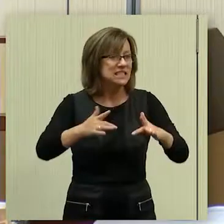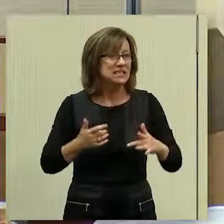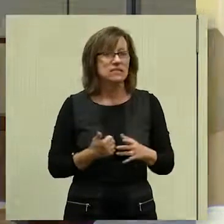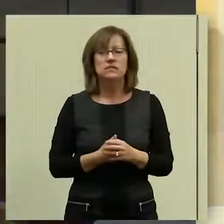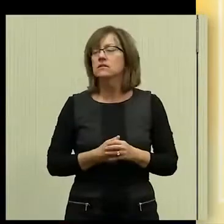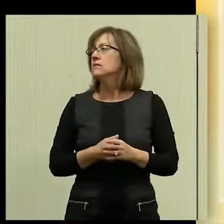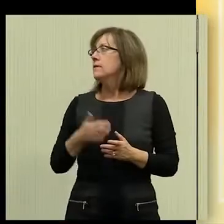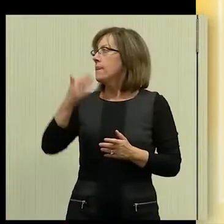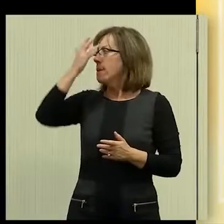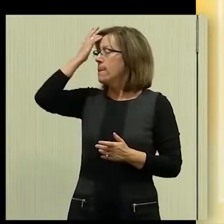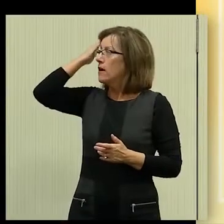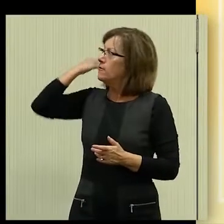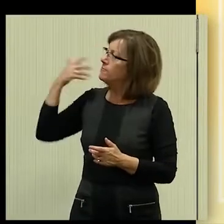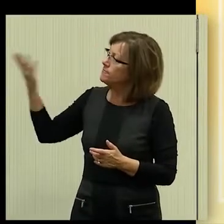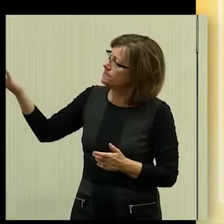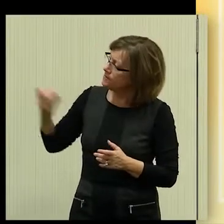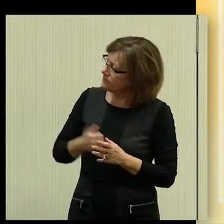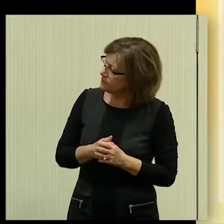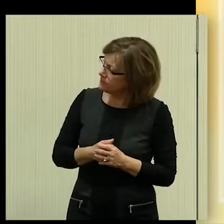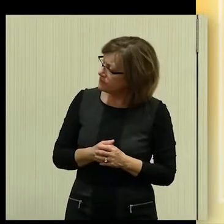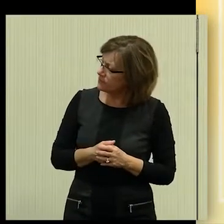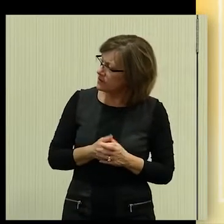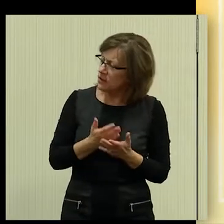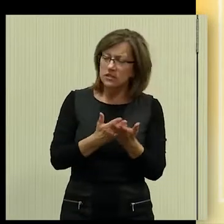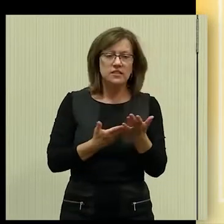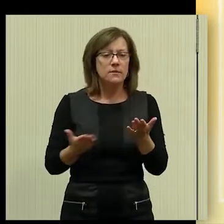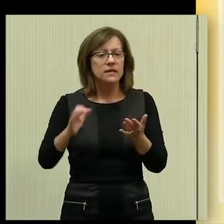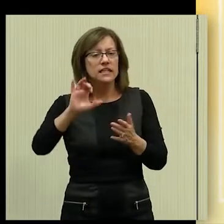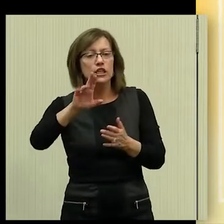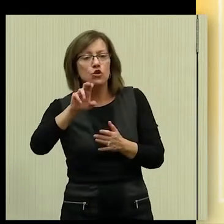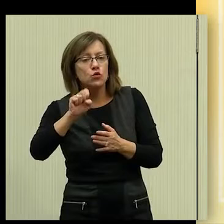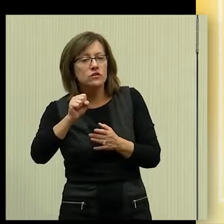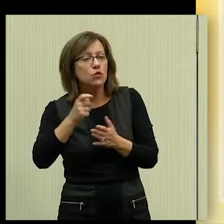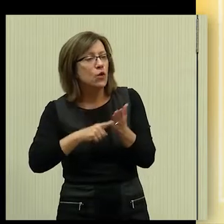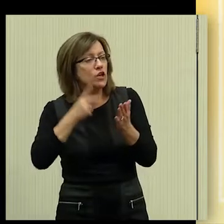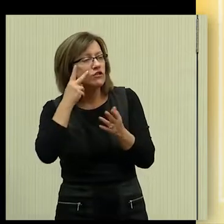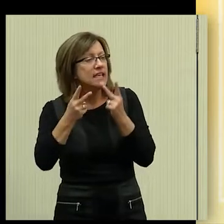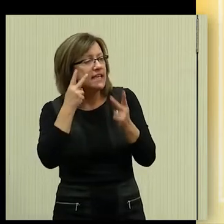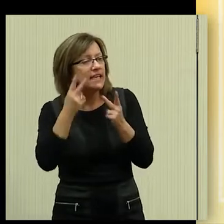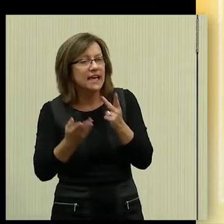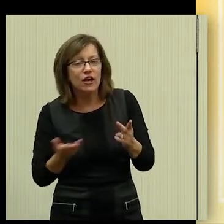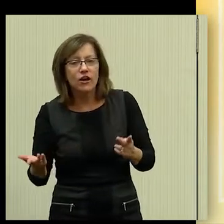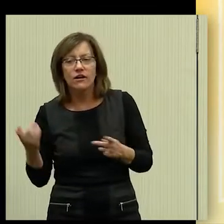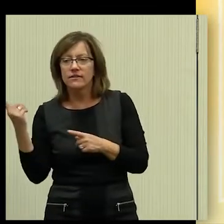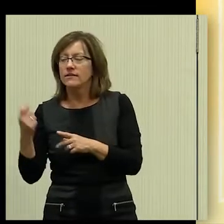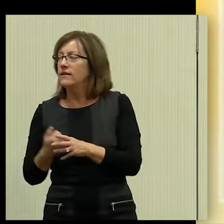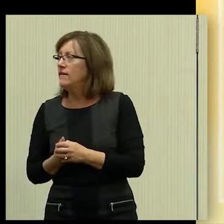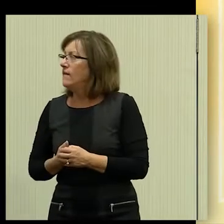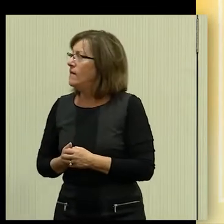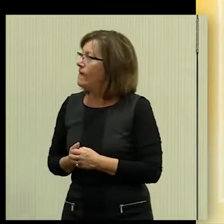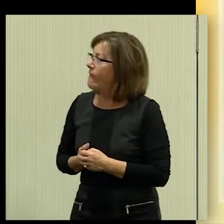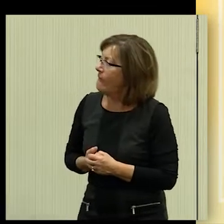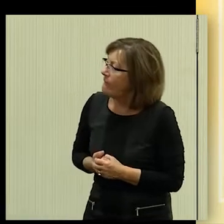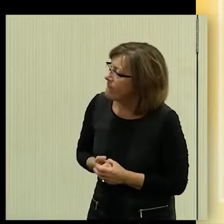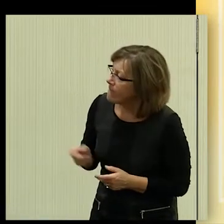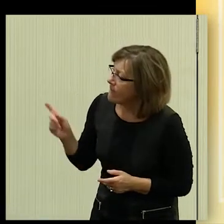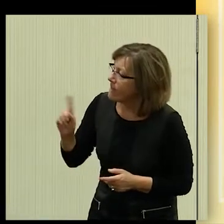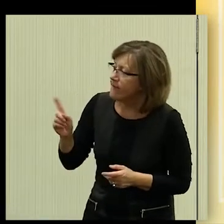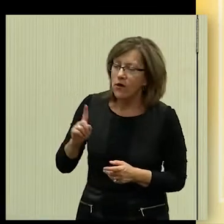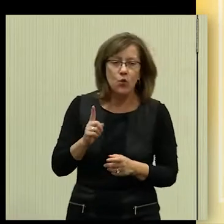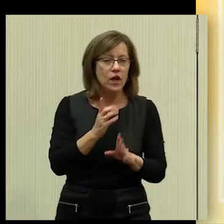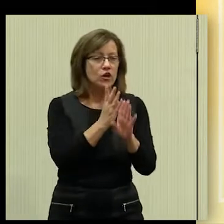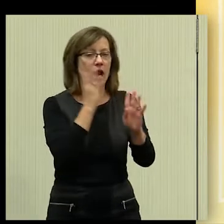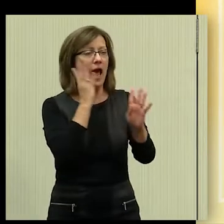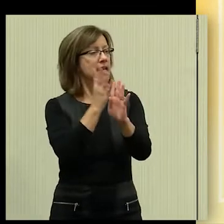Okay, let's look at this environment. What are some environmental cues you see in this environment? Where to line up, right?